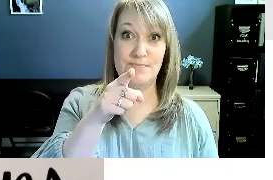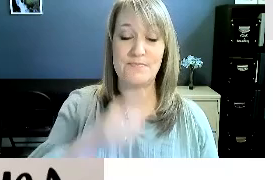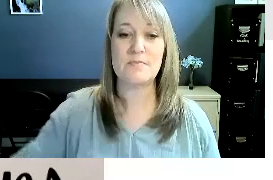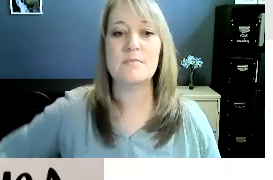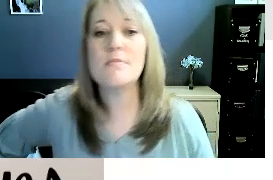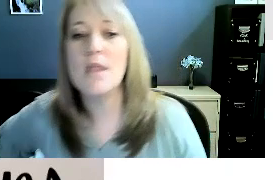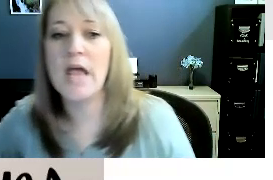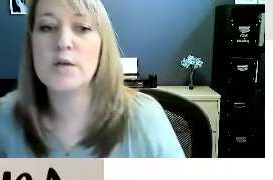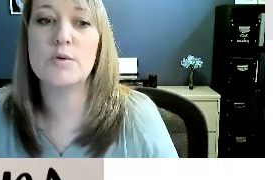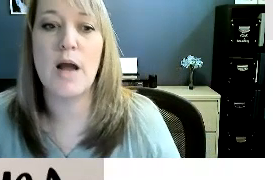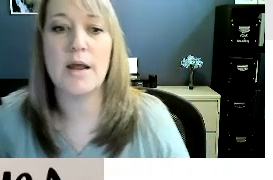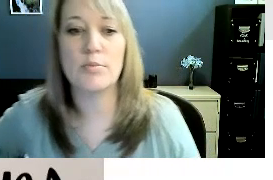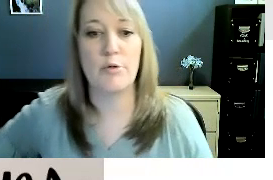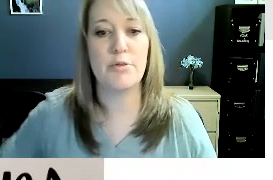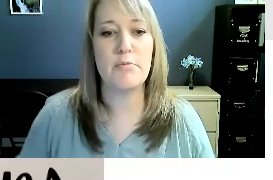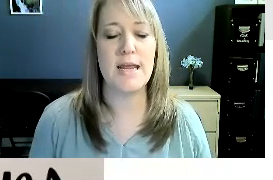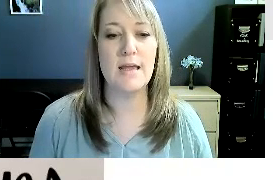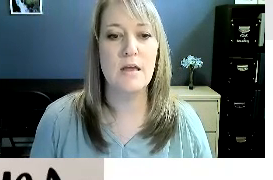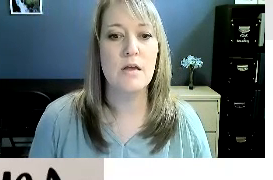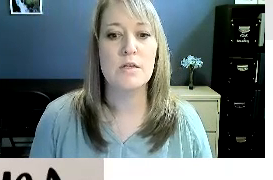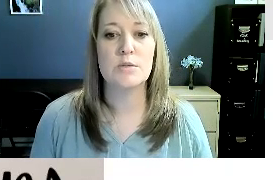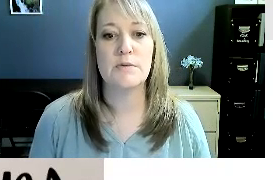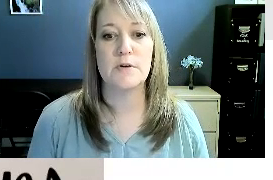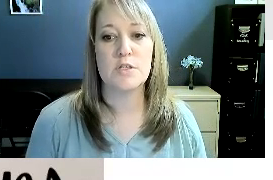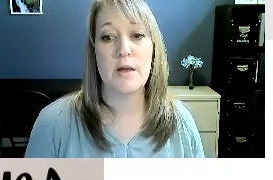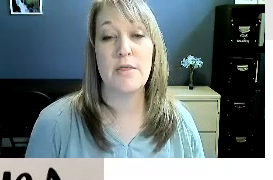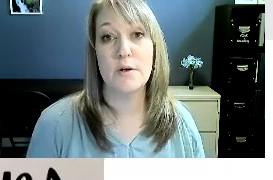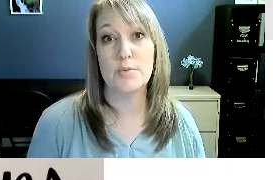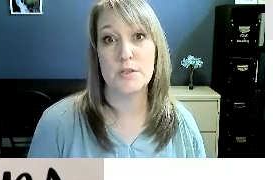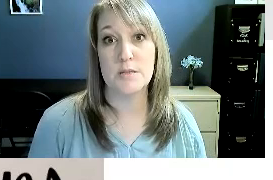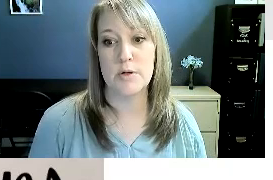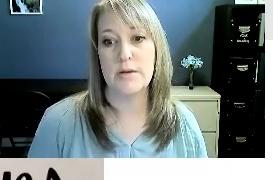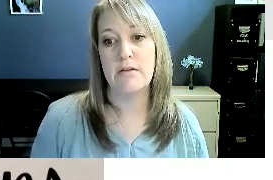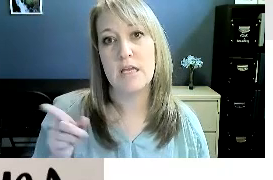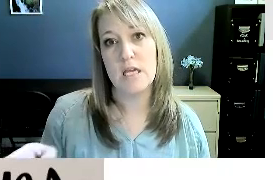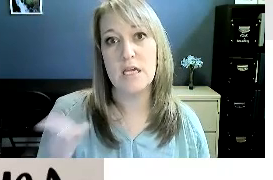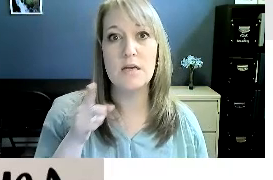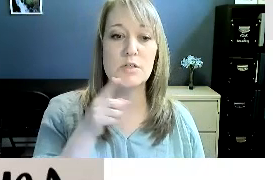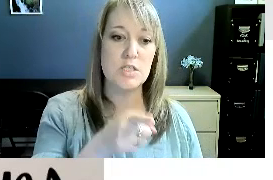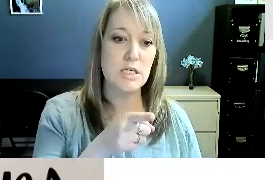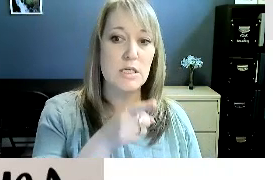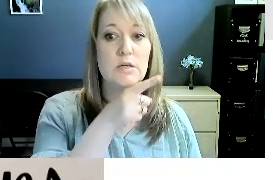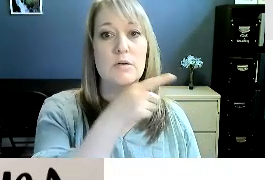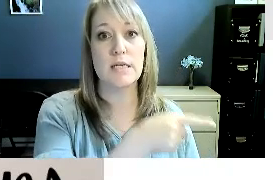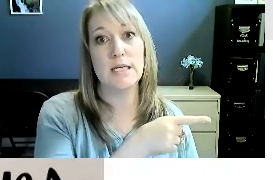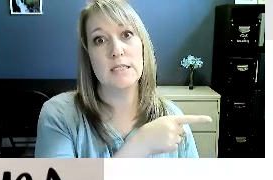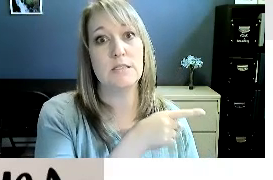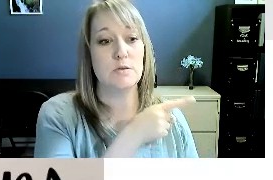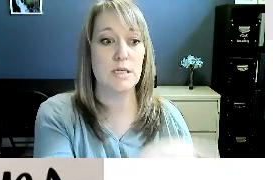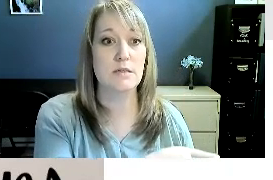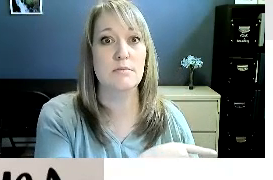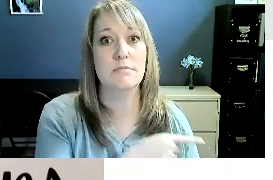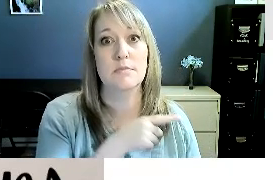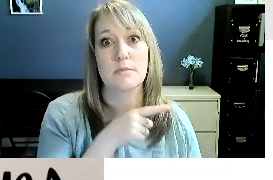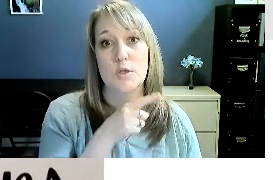you. And you would write pro3 to refer to a third person pronoun, he or she or it